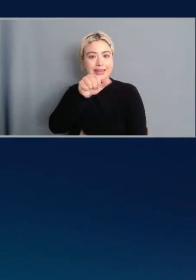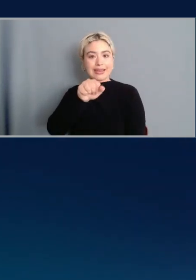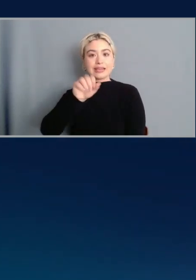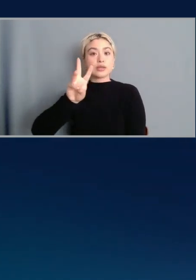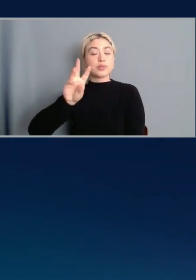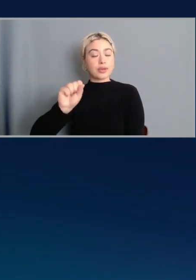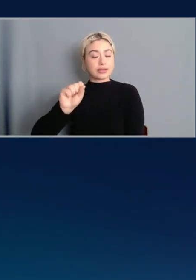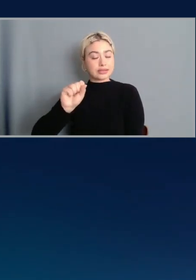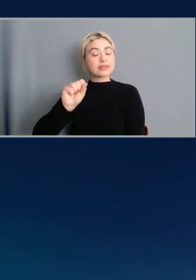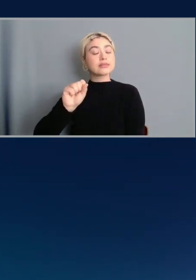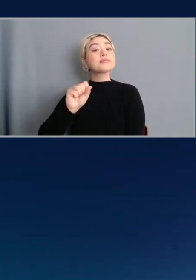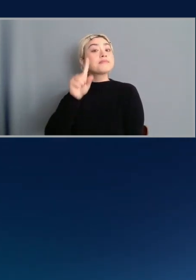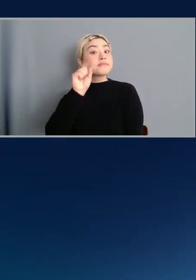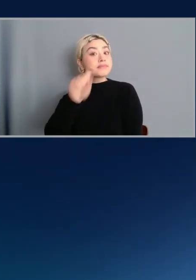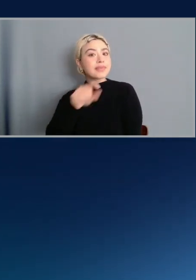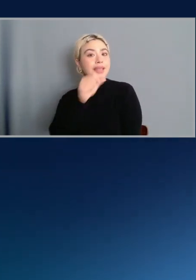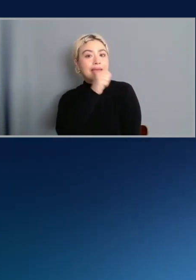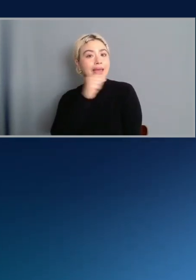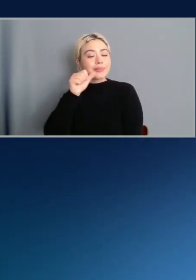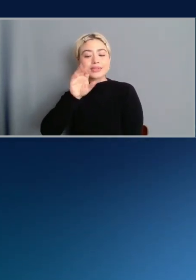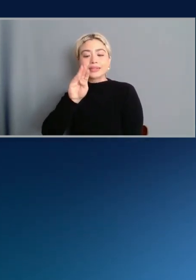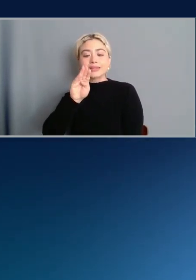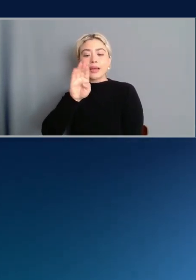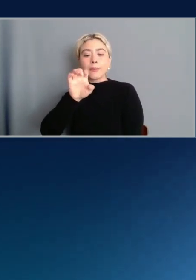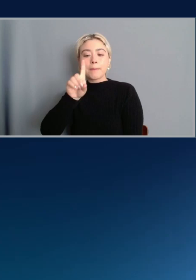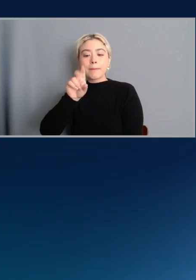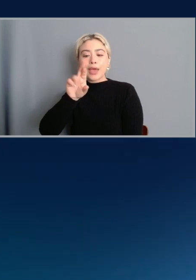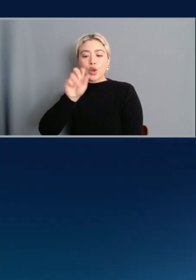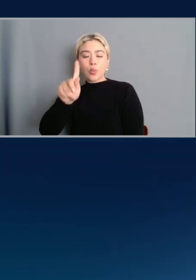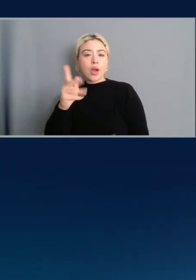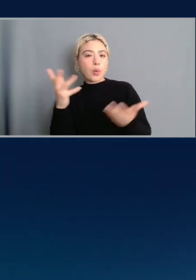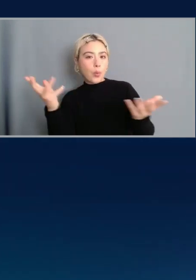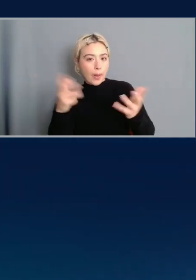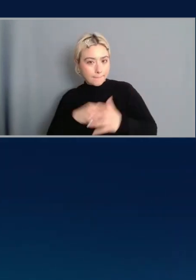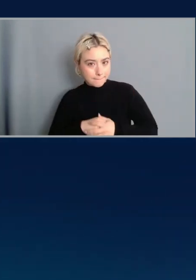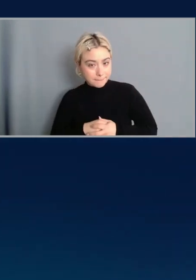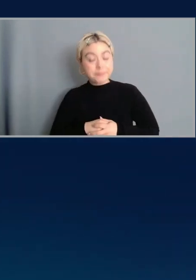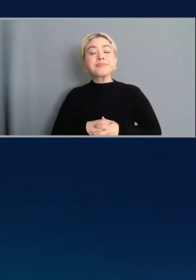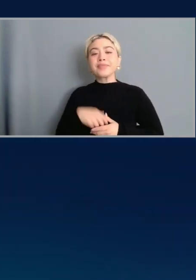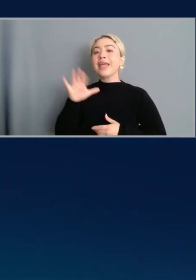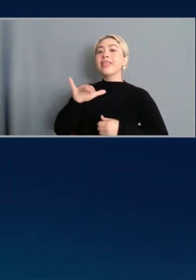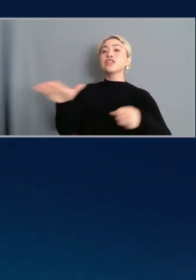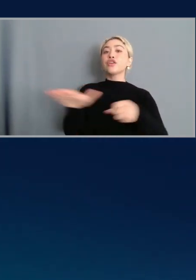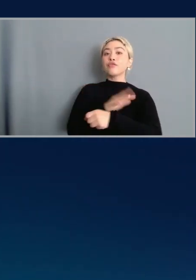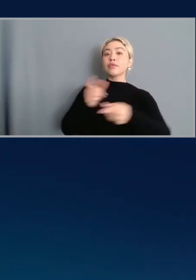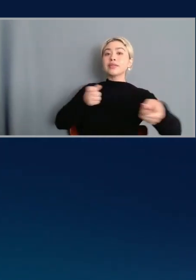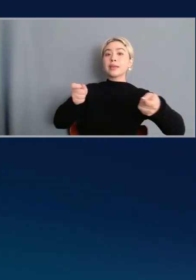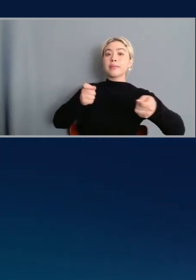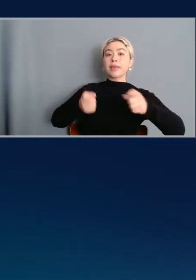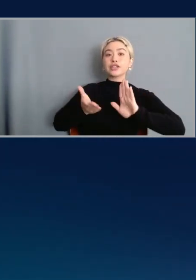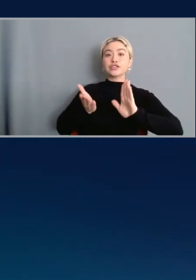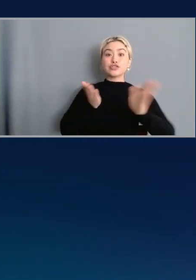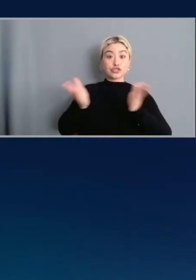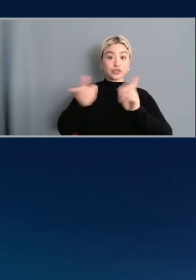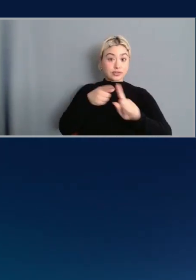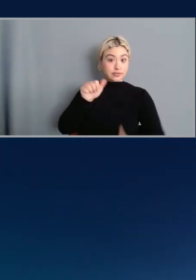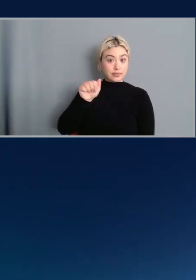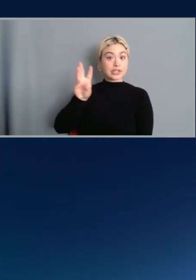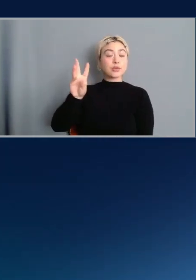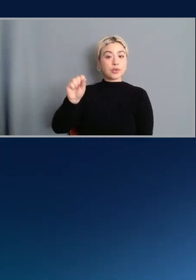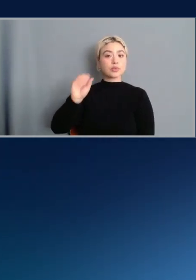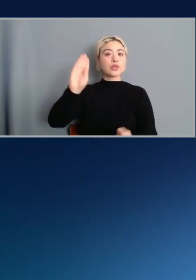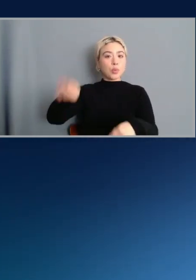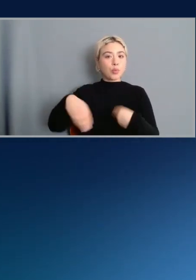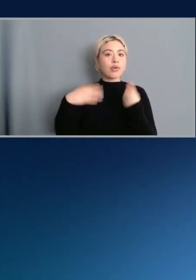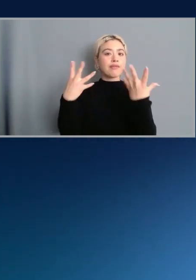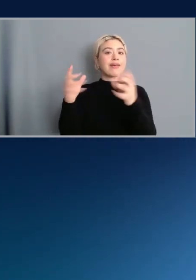what is Amazon Bedrock? Sure. So Amazon Bedrock is a fully managed service from AWS, which gives you the ability